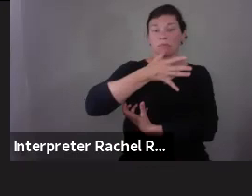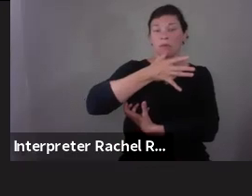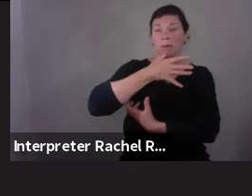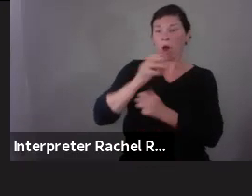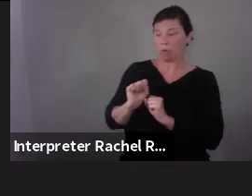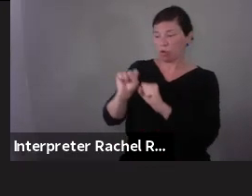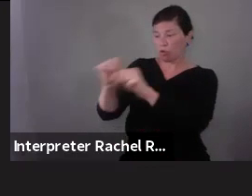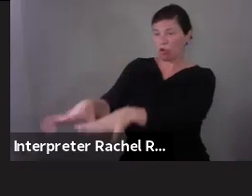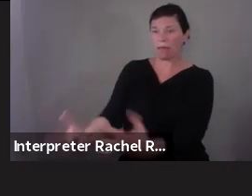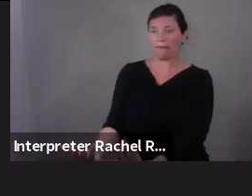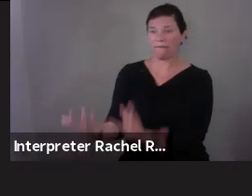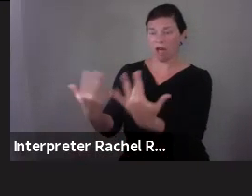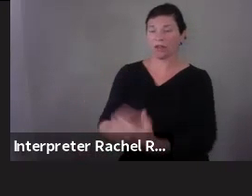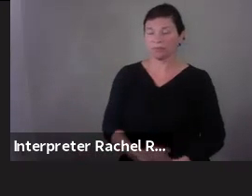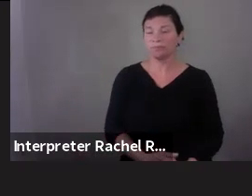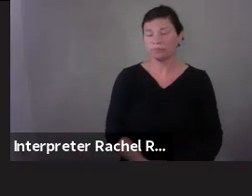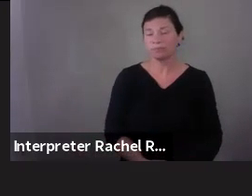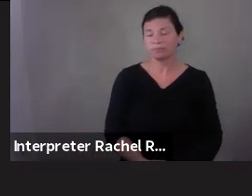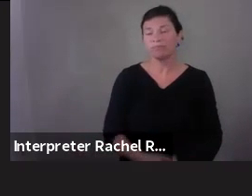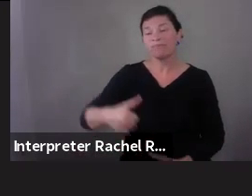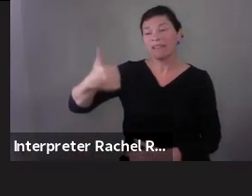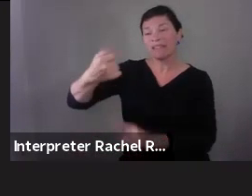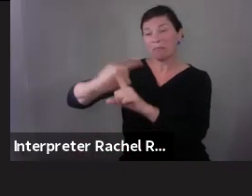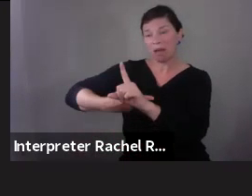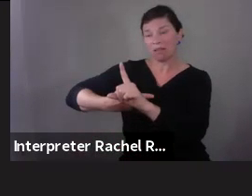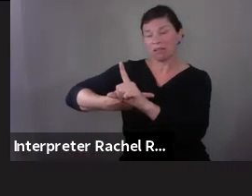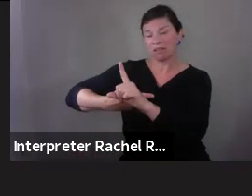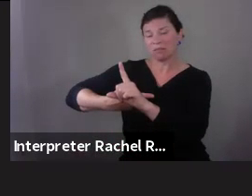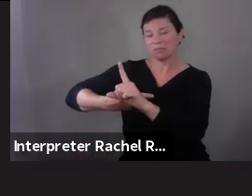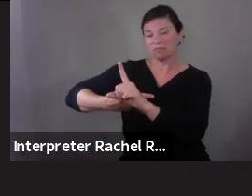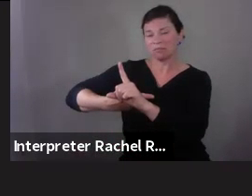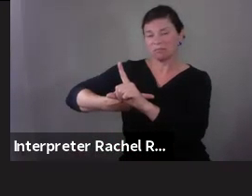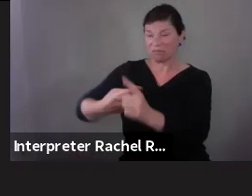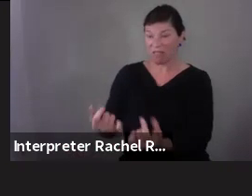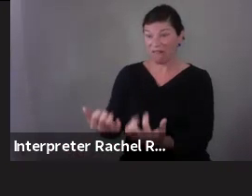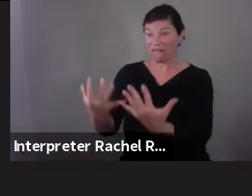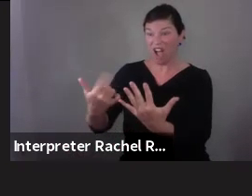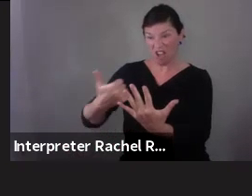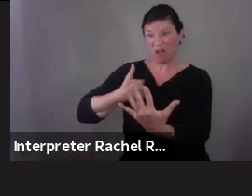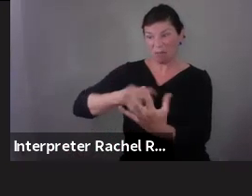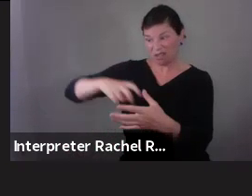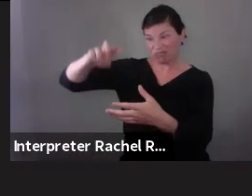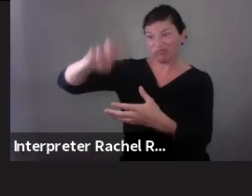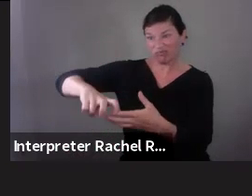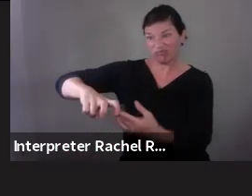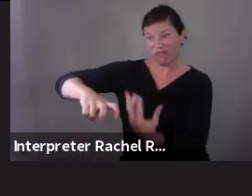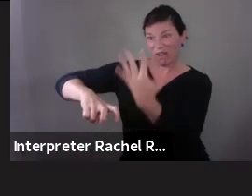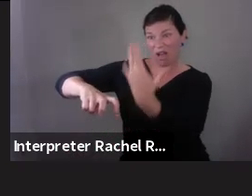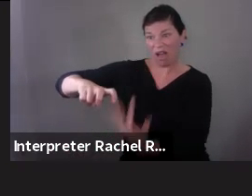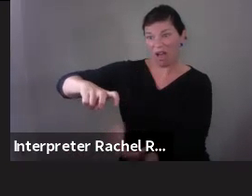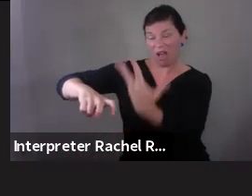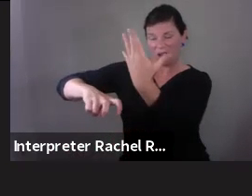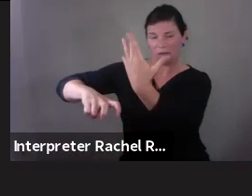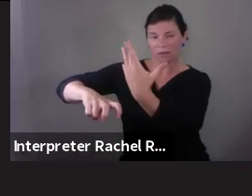I was 10 months old, so I was in the campfire, laid on top like a baby. She didn't just throw me in,